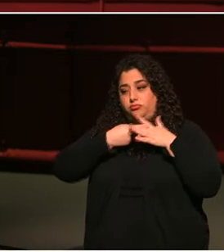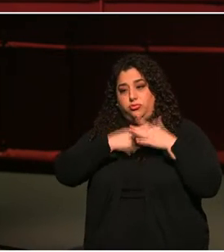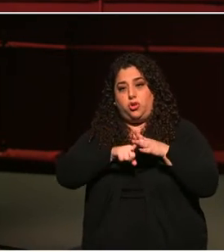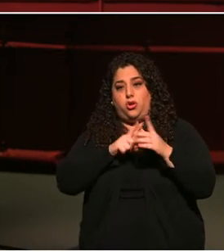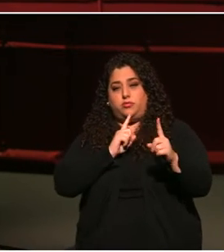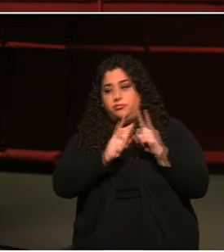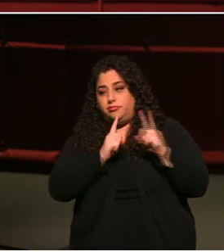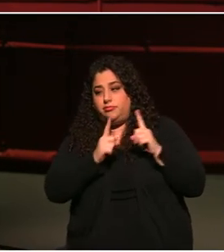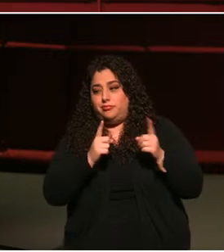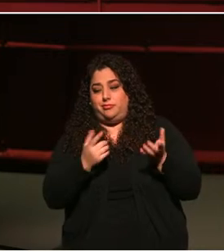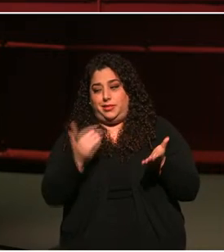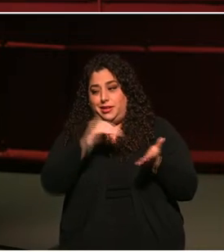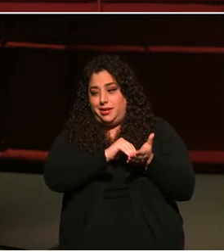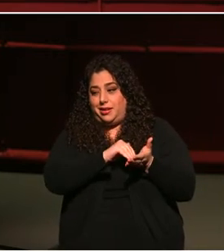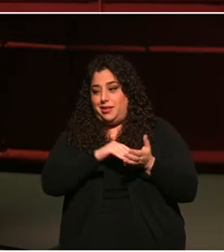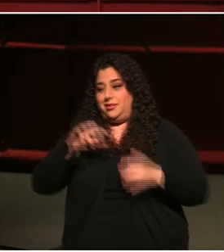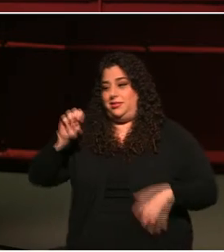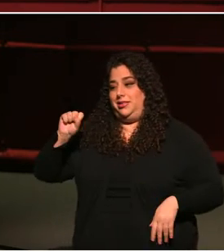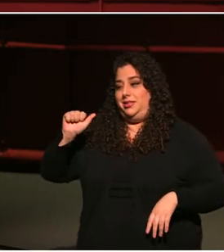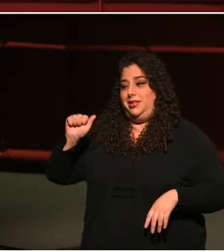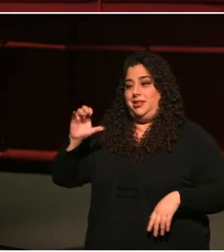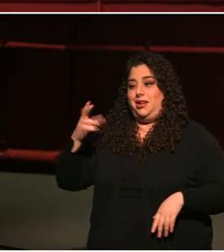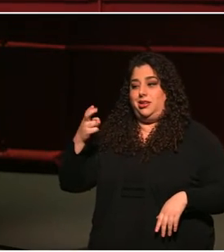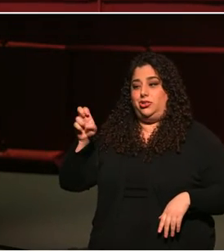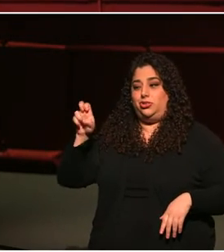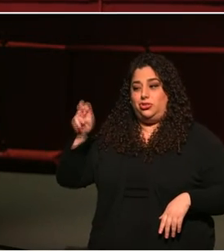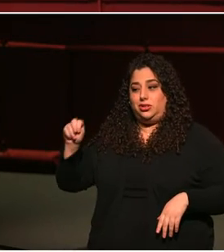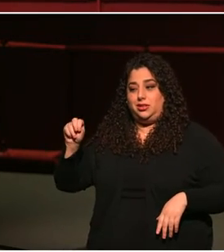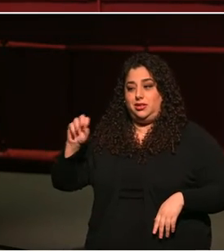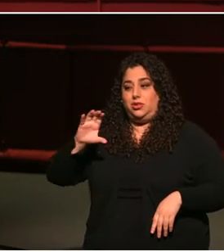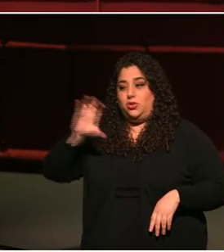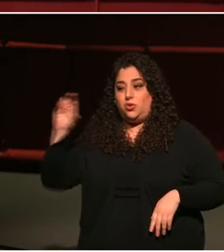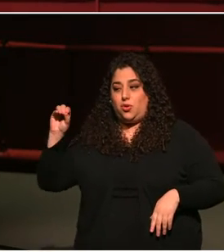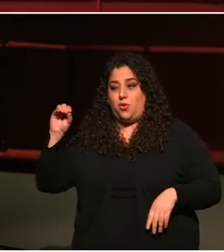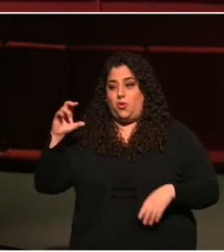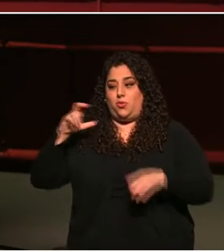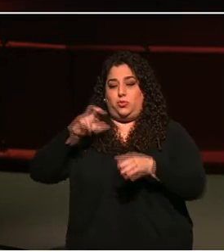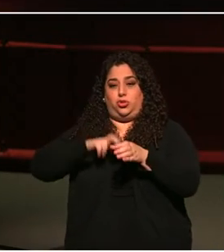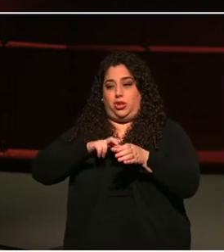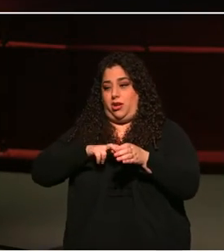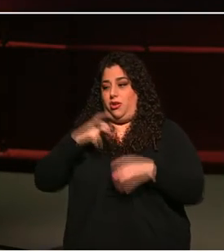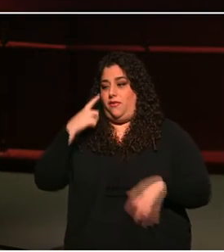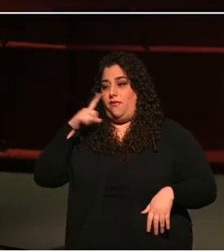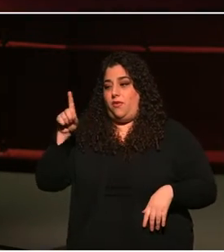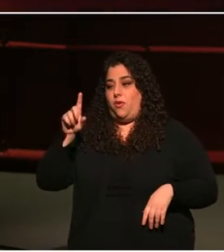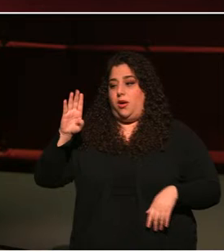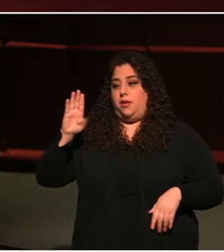and co-chair of the Academy's Indigenous Alliance, Bird Running Water.